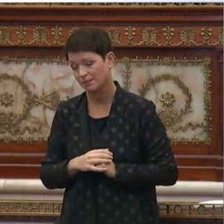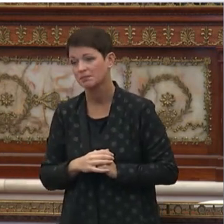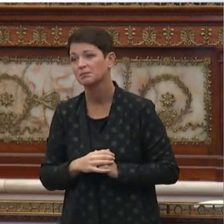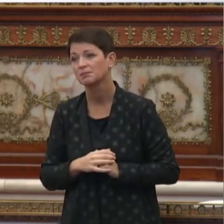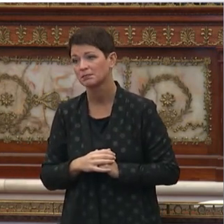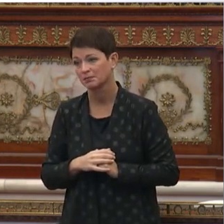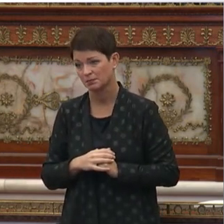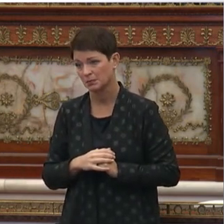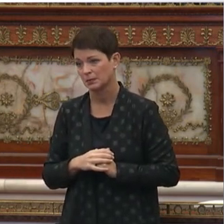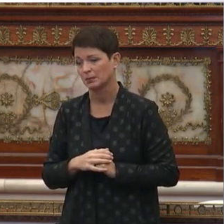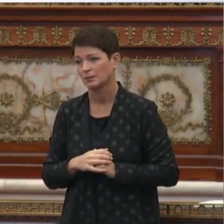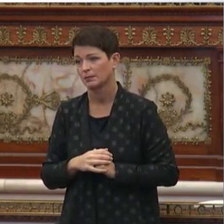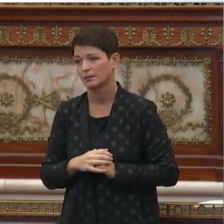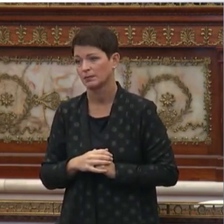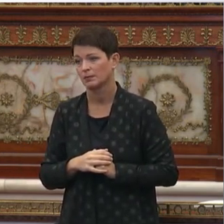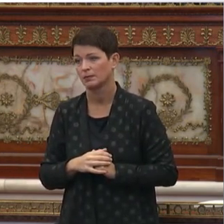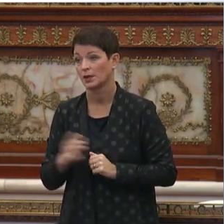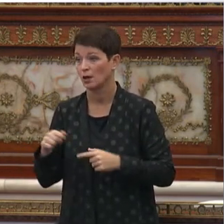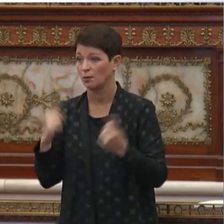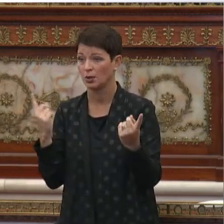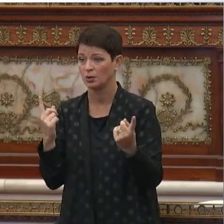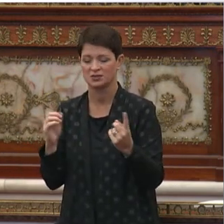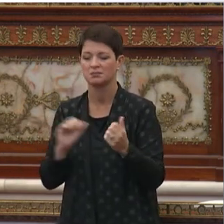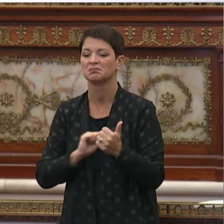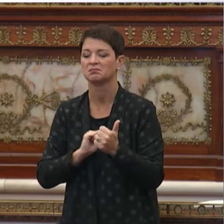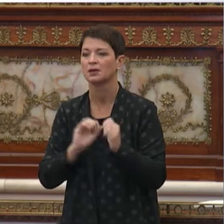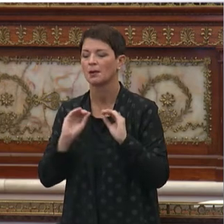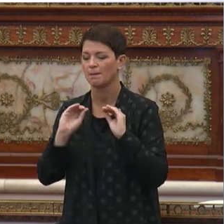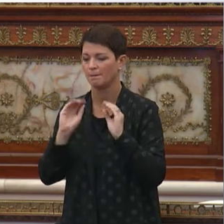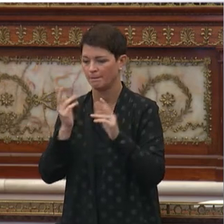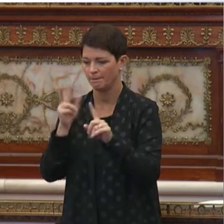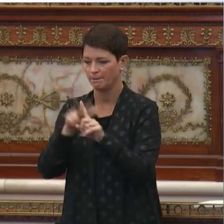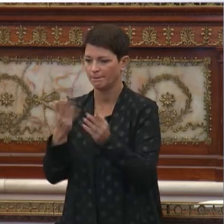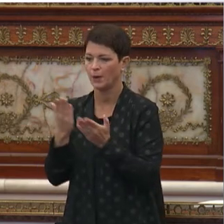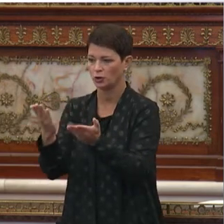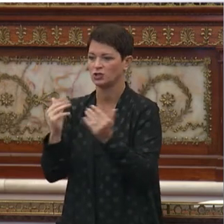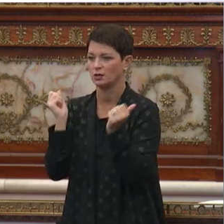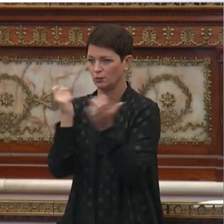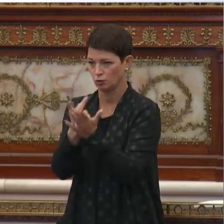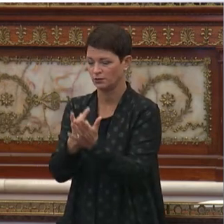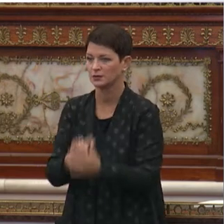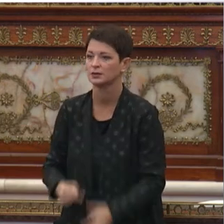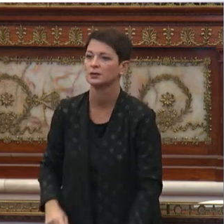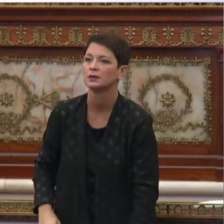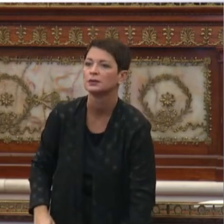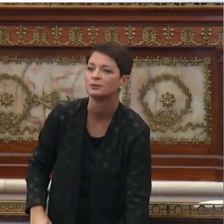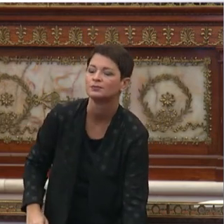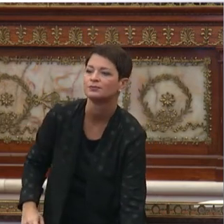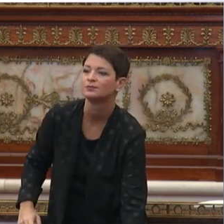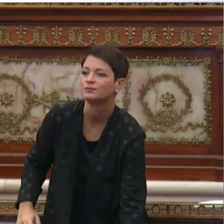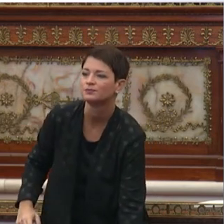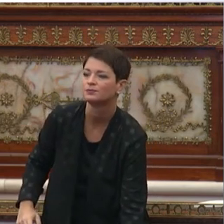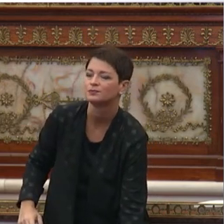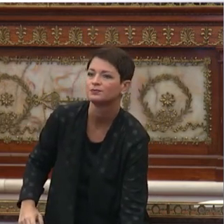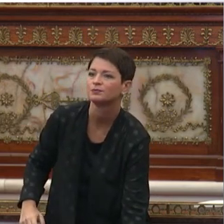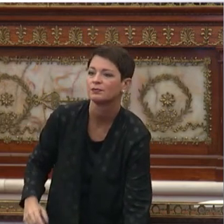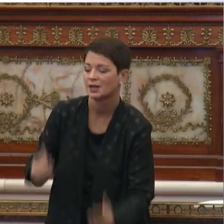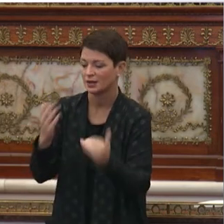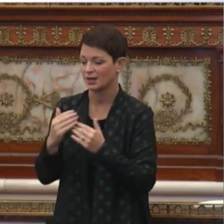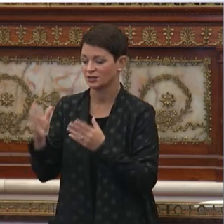Aye. Aye. Those opposed, ayes have it. Motion carries. Thank you all very much. And our next order of business is